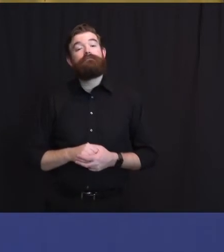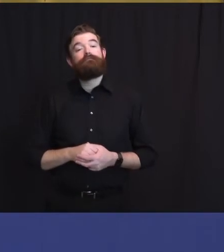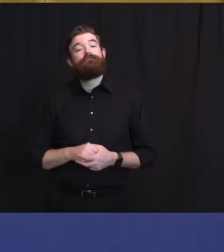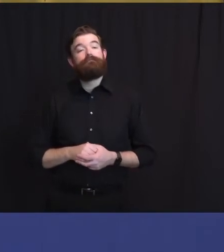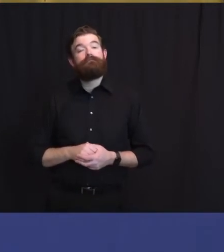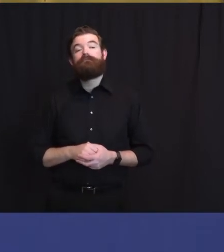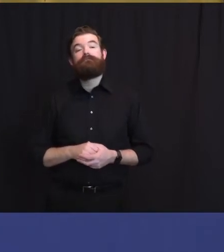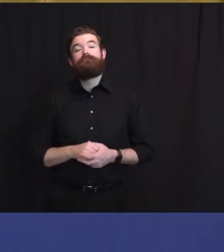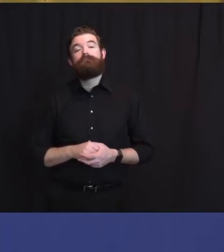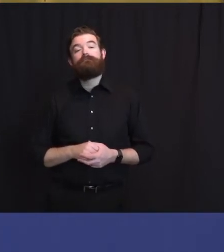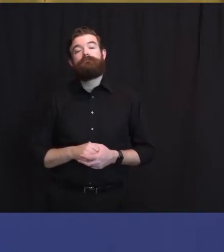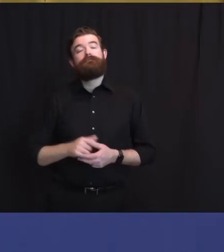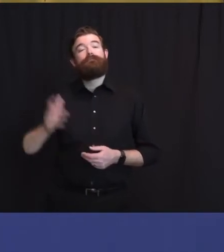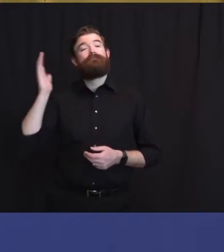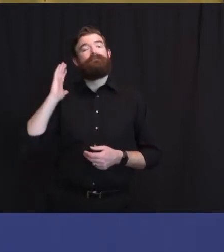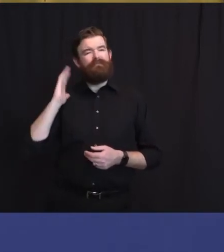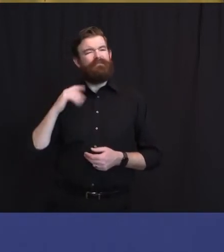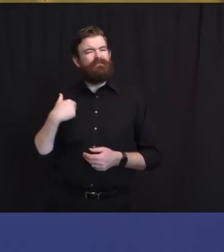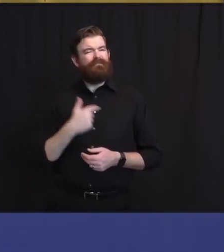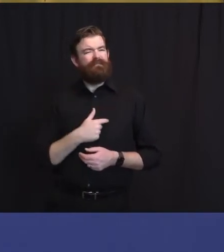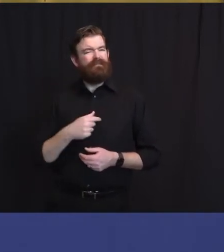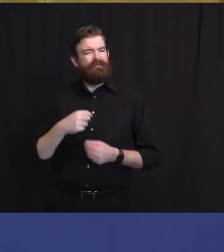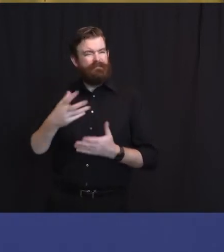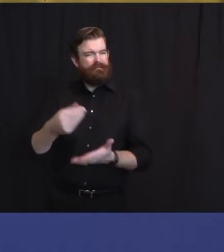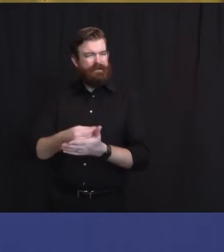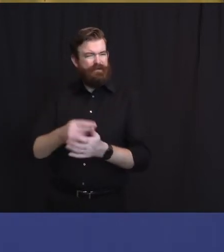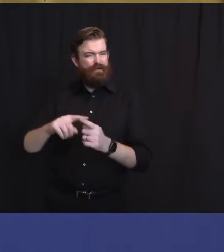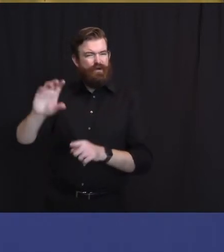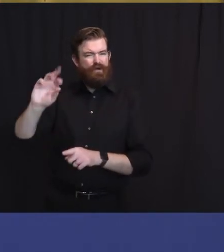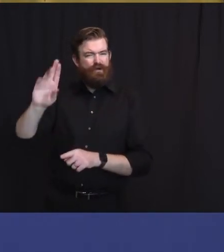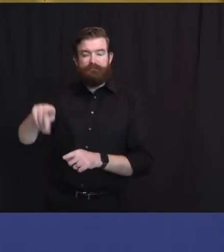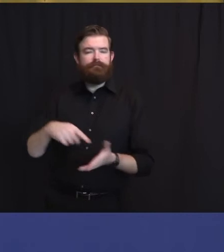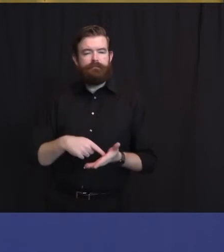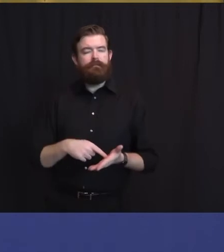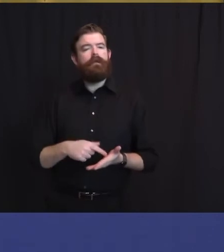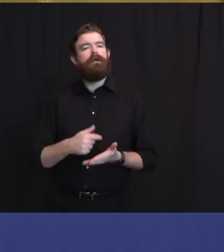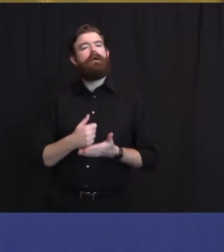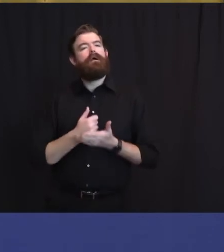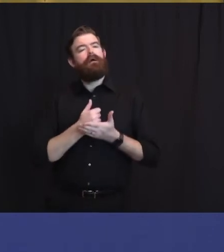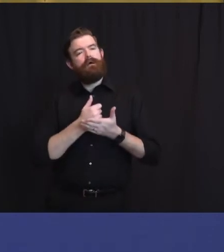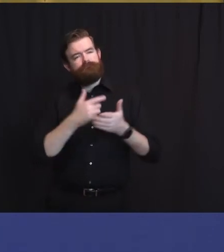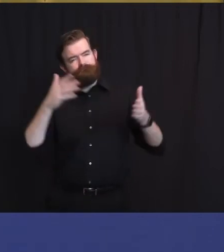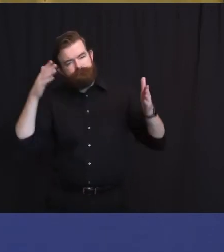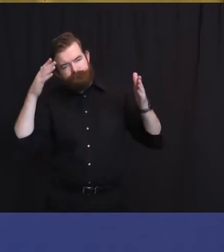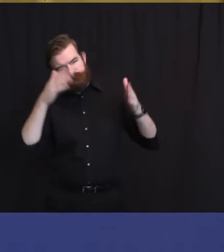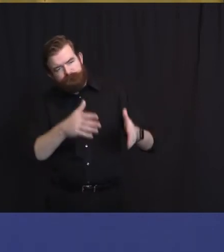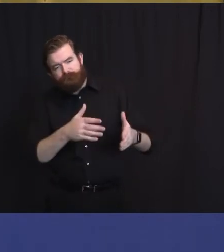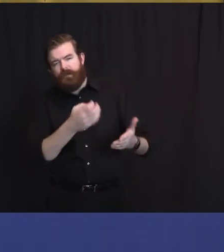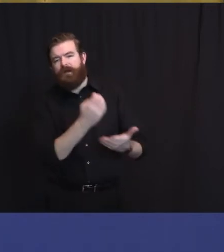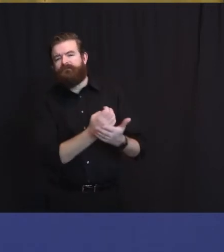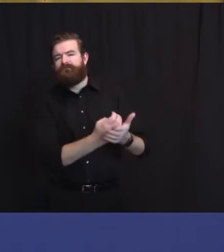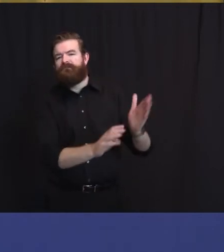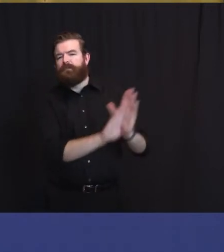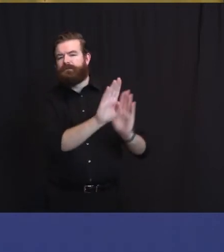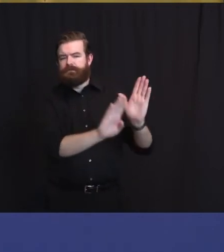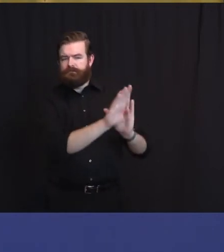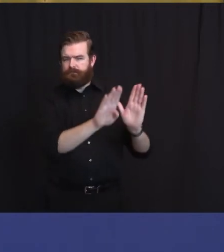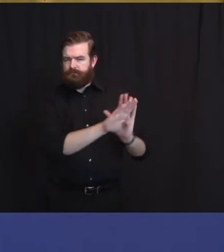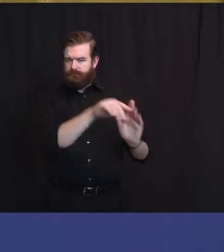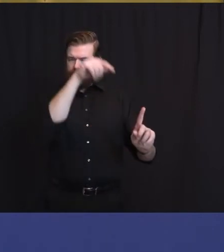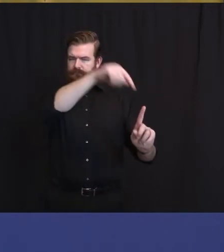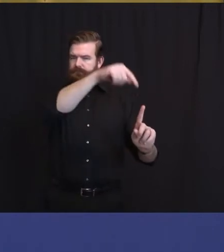economic development plan. That's what this bill is about. Thank you. Let's go, Nikita, to you, and then over to Brett to take us out. Sure. So